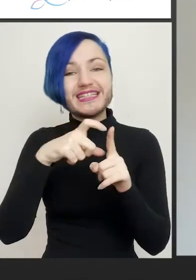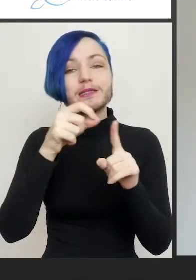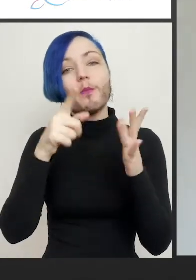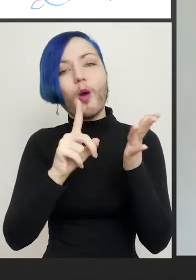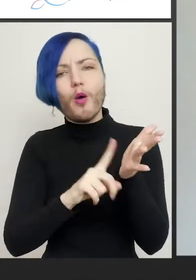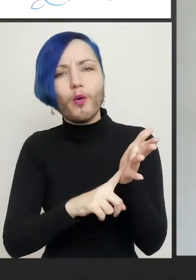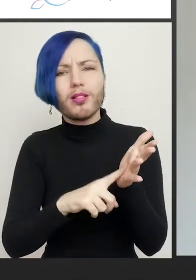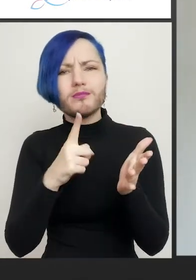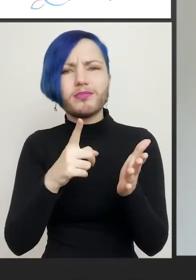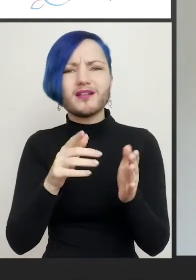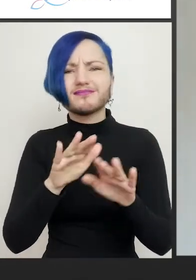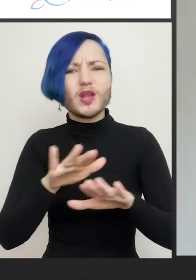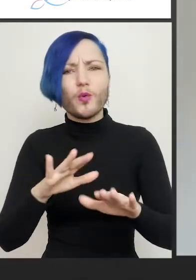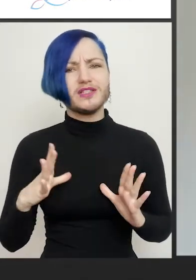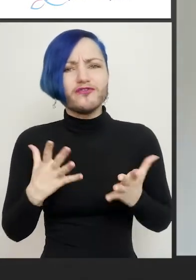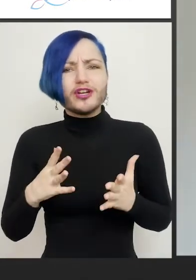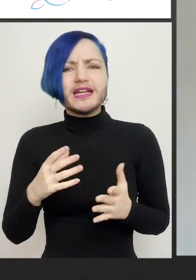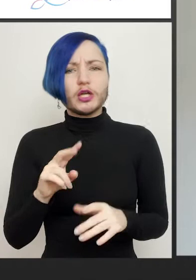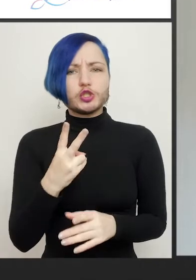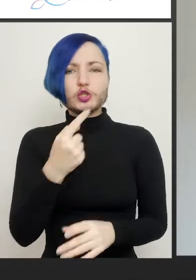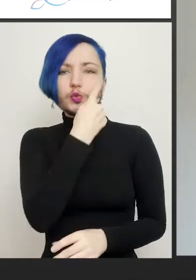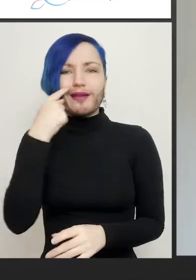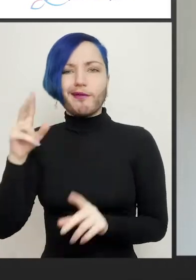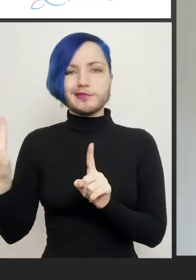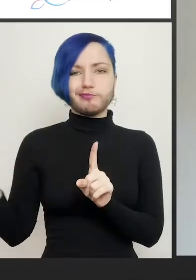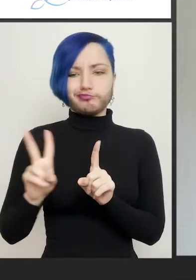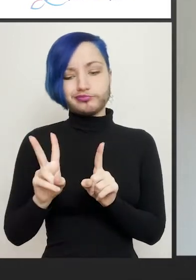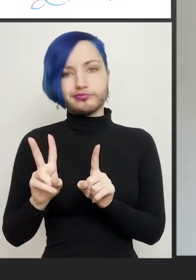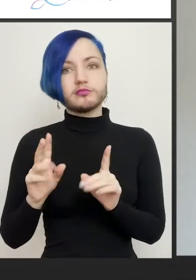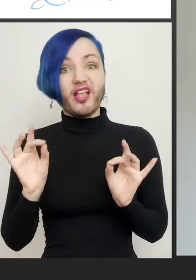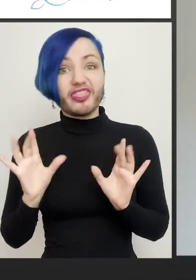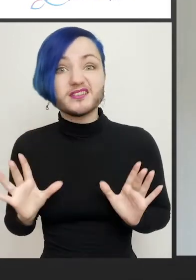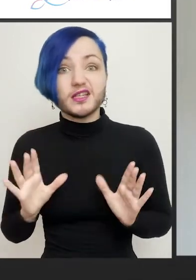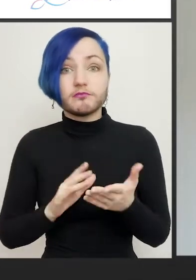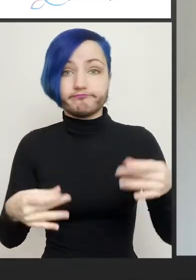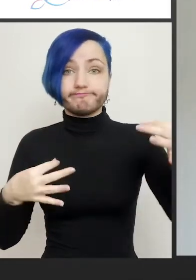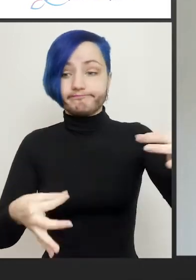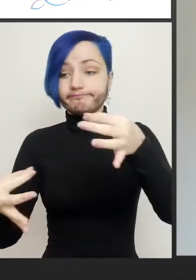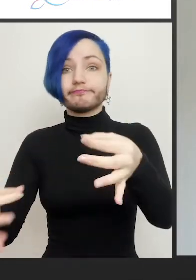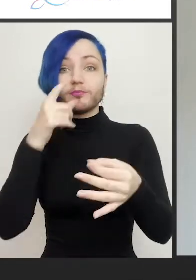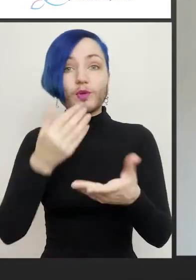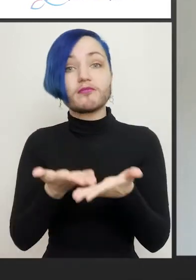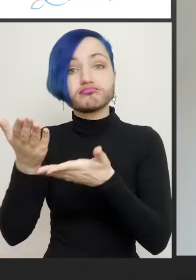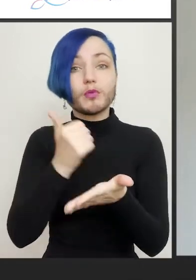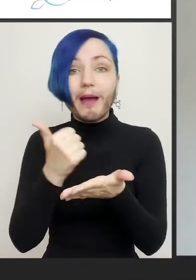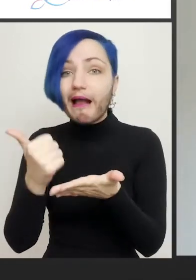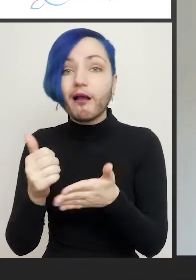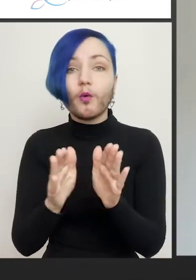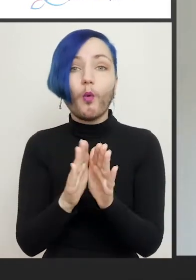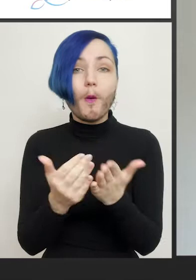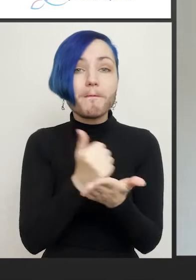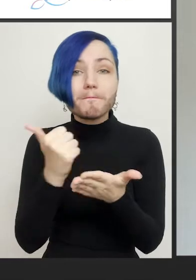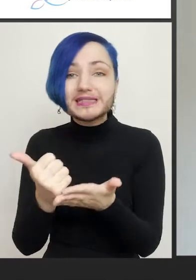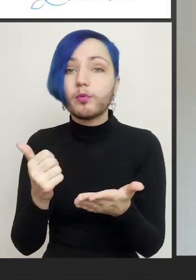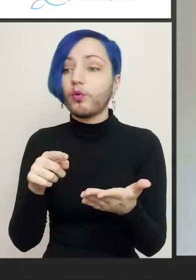free, and then you should be able to take it to your bank or to the driving license authority, DVLA, or the passport office, and get your